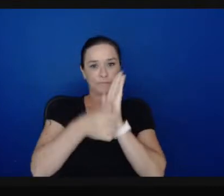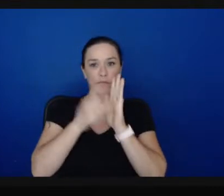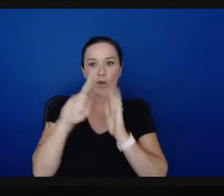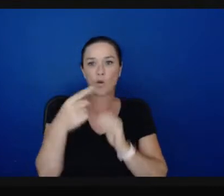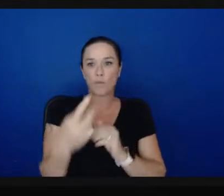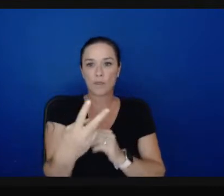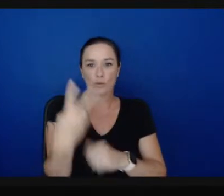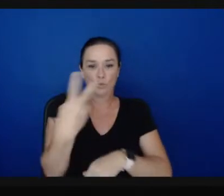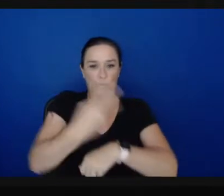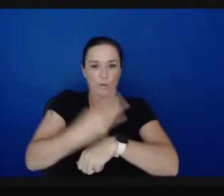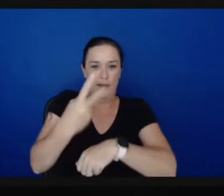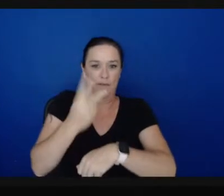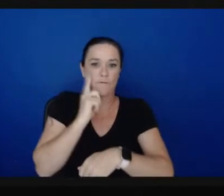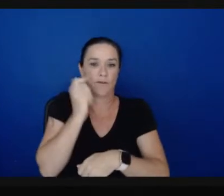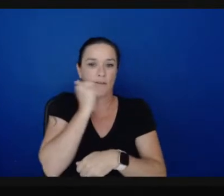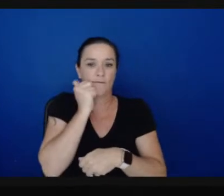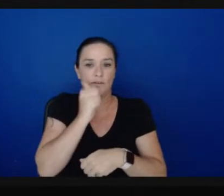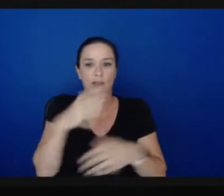days of daily updates.